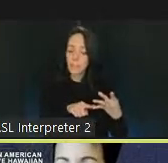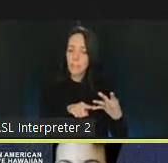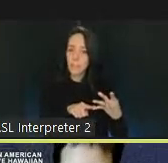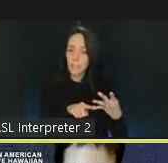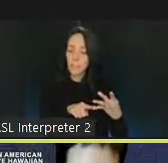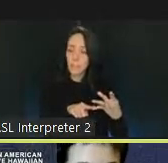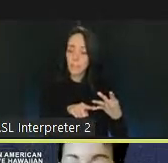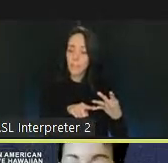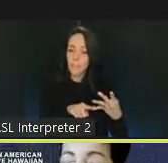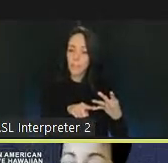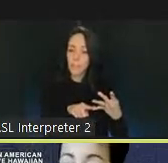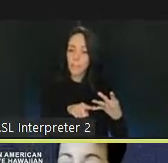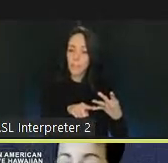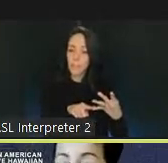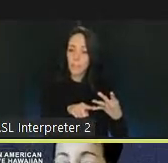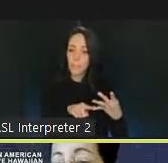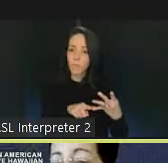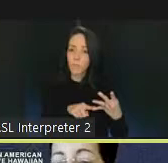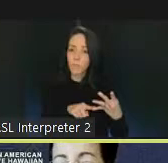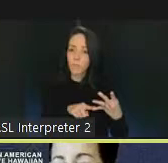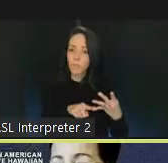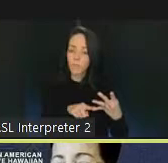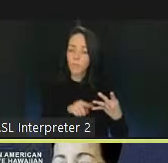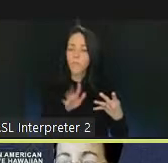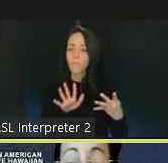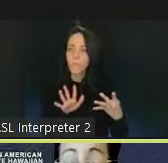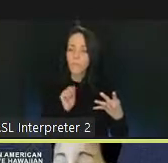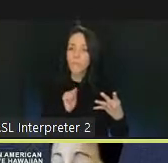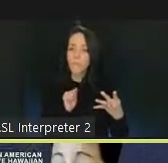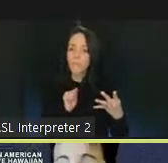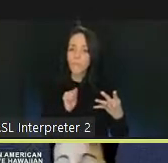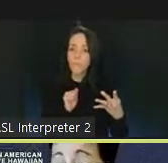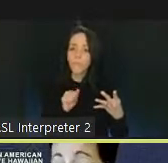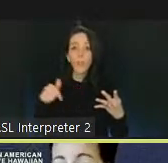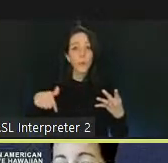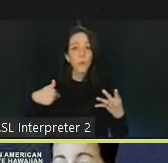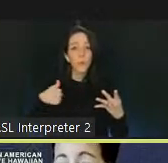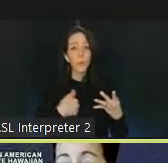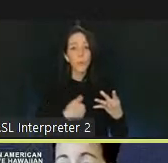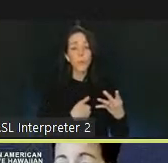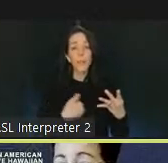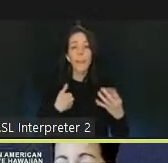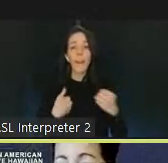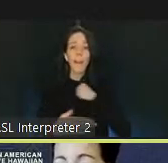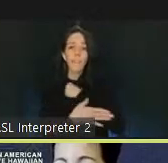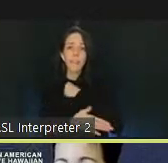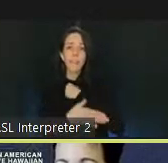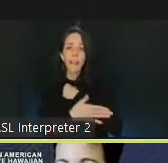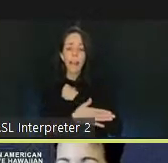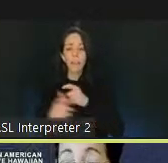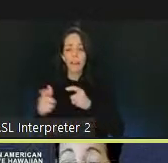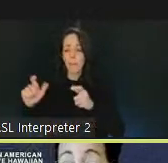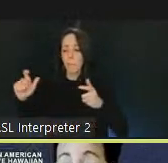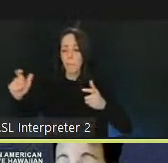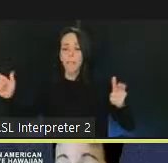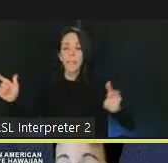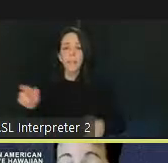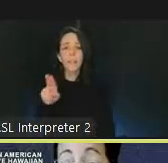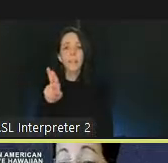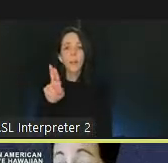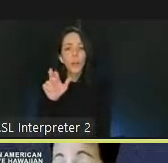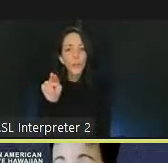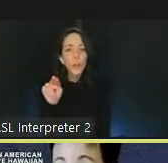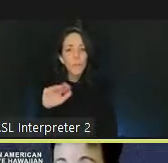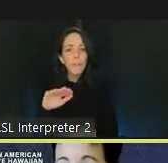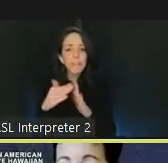because of the large nature. We're the county with the largest urban unincorporated area